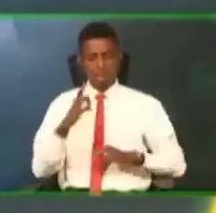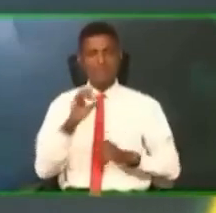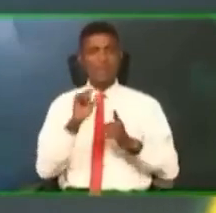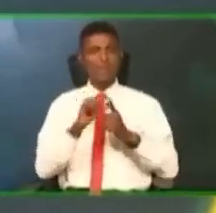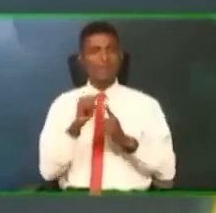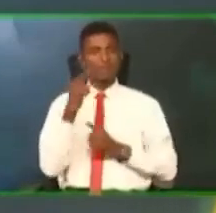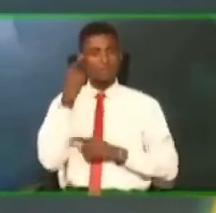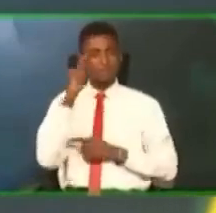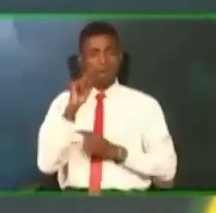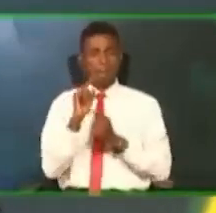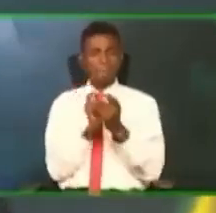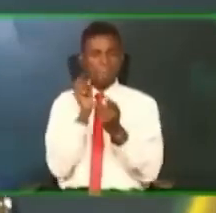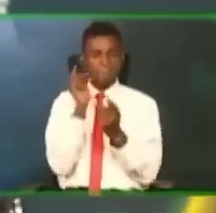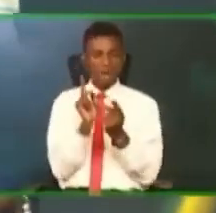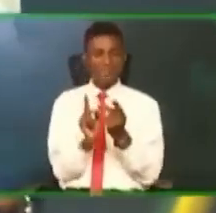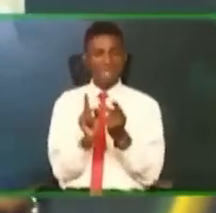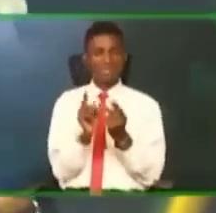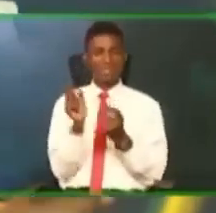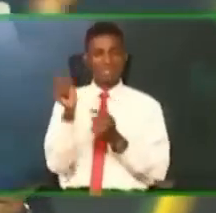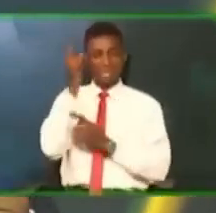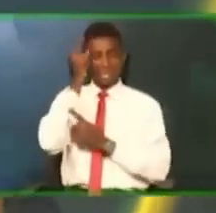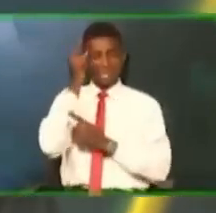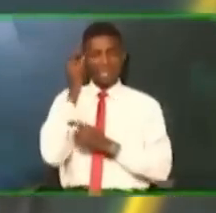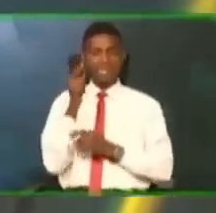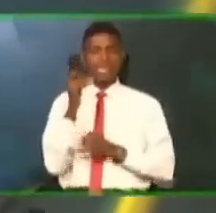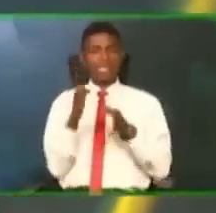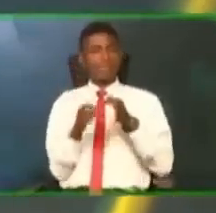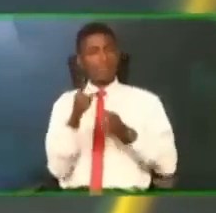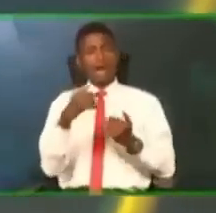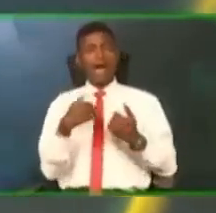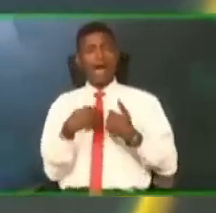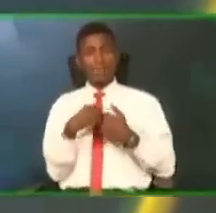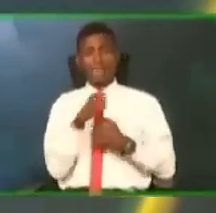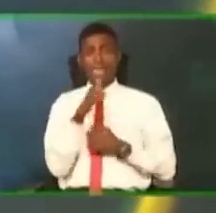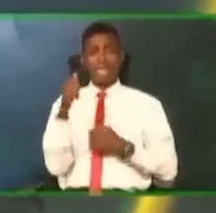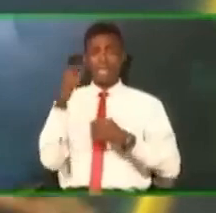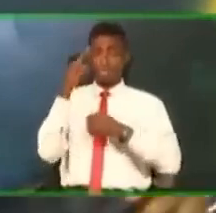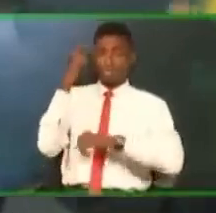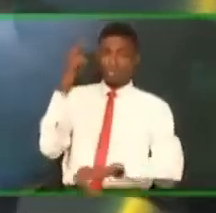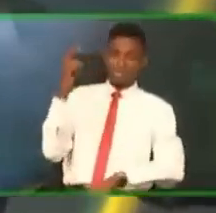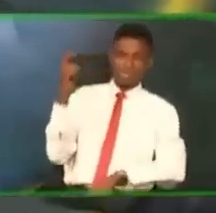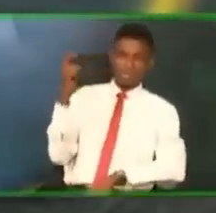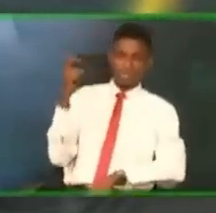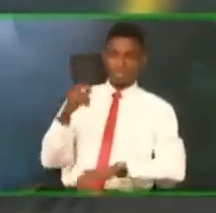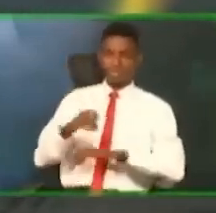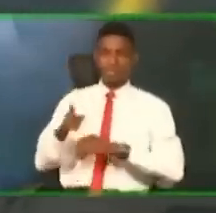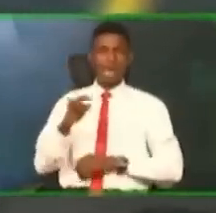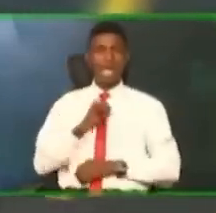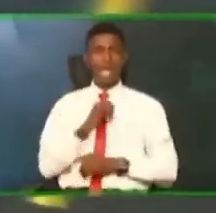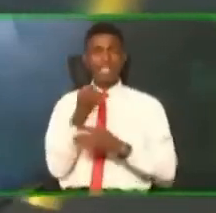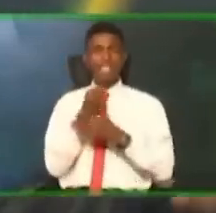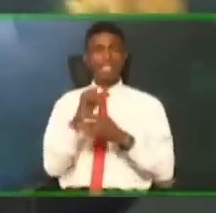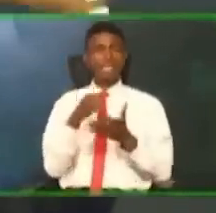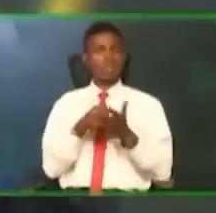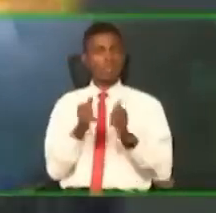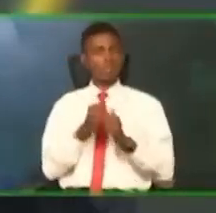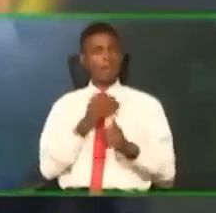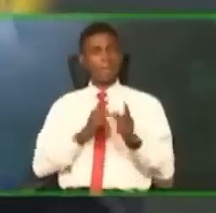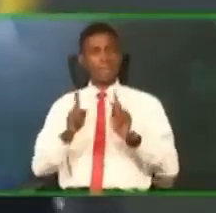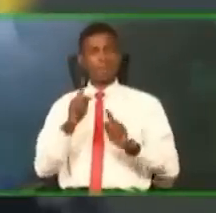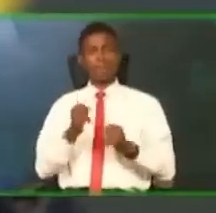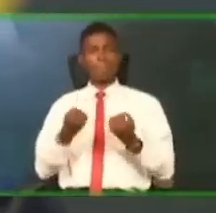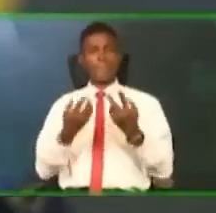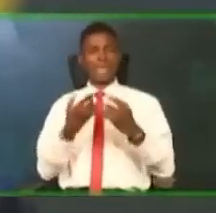understanding. So if you have a dream, look at me, I'm wrapping up. I shared it with my people many times. If I